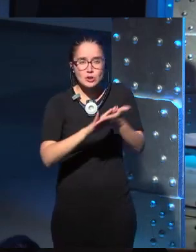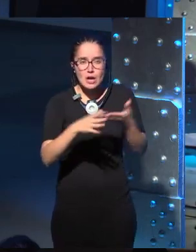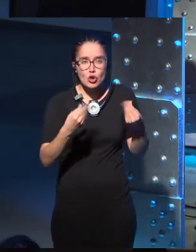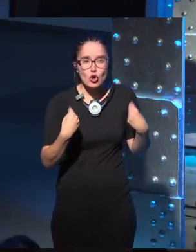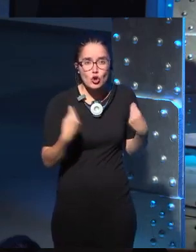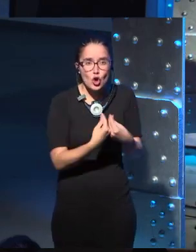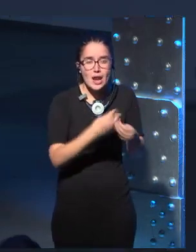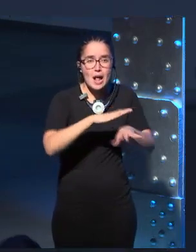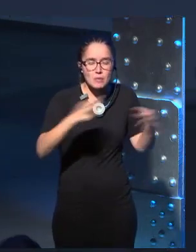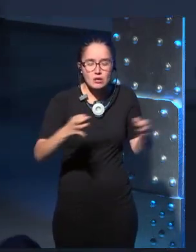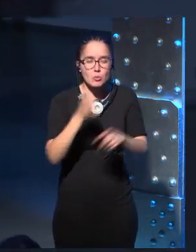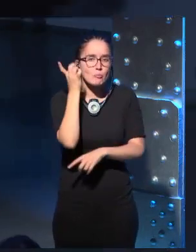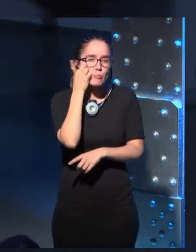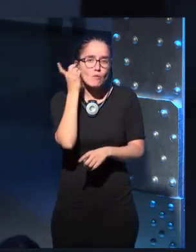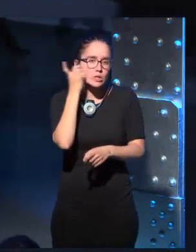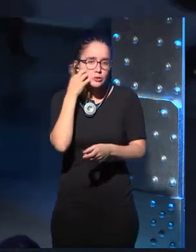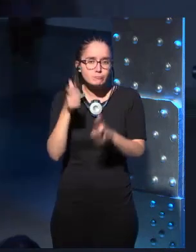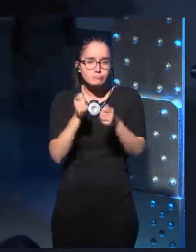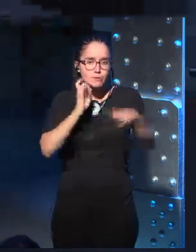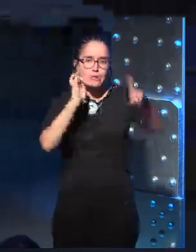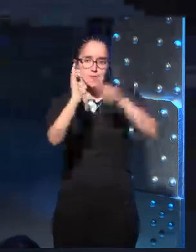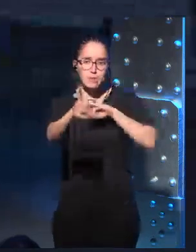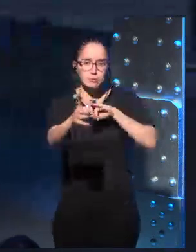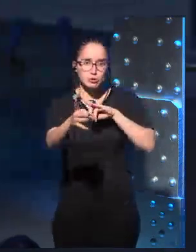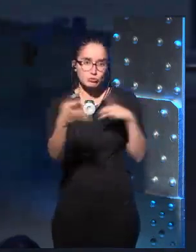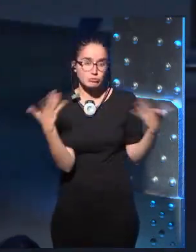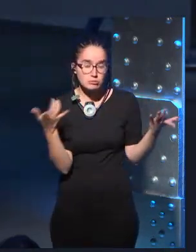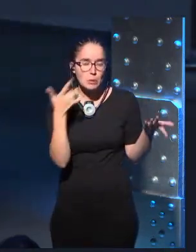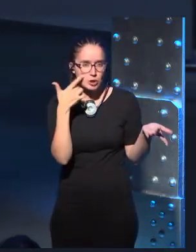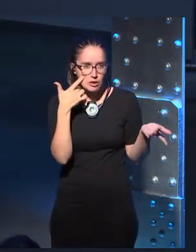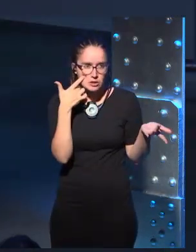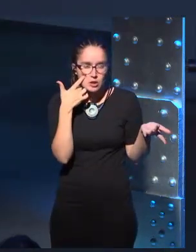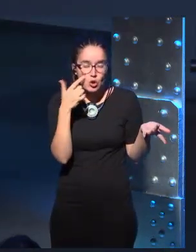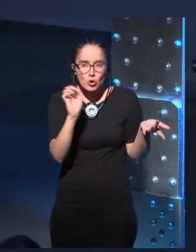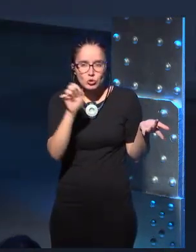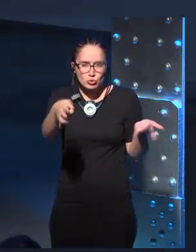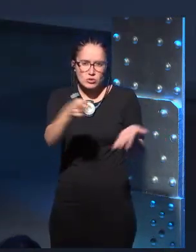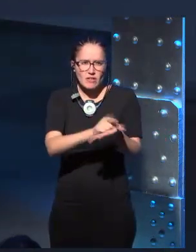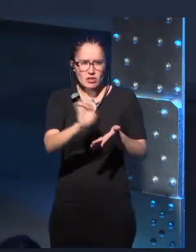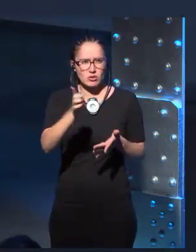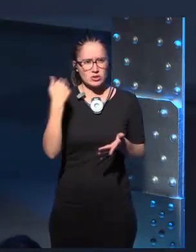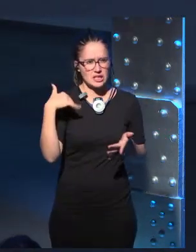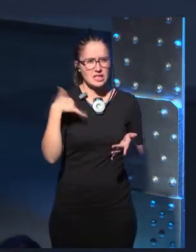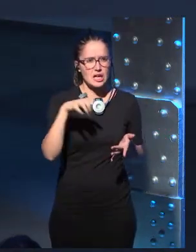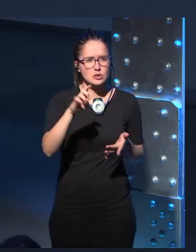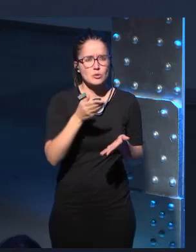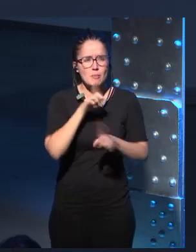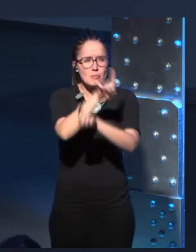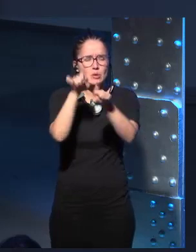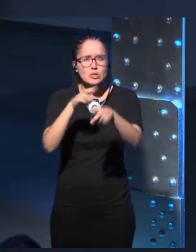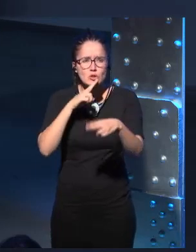mobile phone. You take your phone and you call them. So let's have a look. Not you again, you've done that before. I'll ask you, what's your